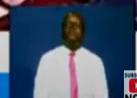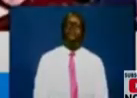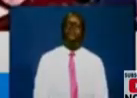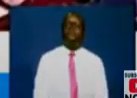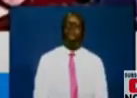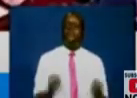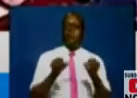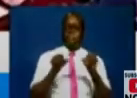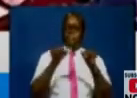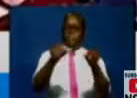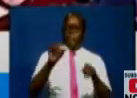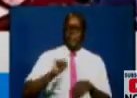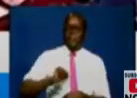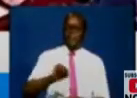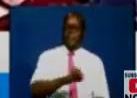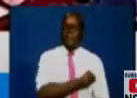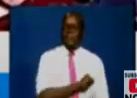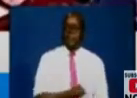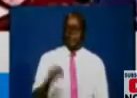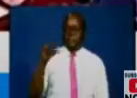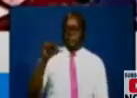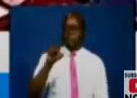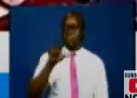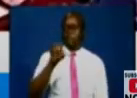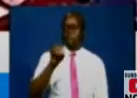Proceed, Senator Gloria.